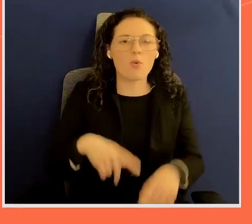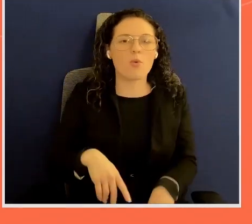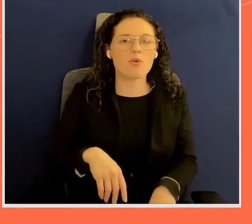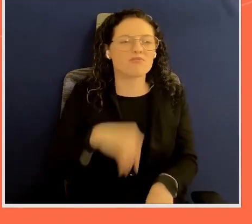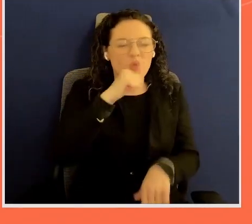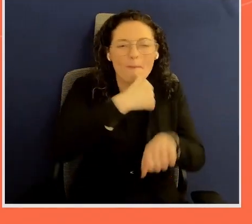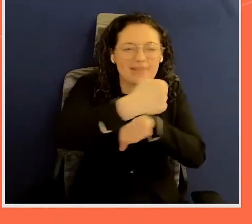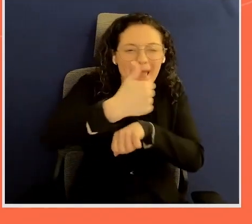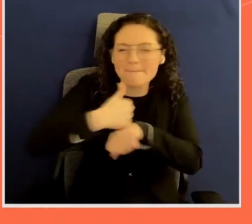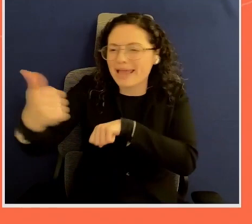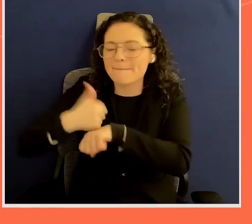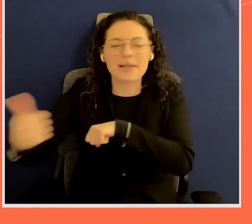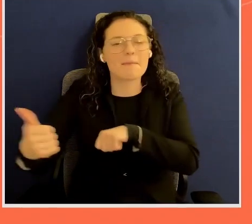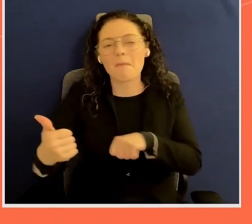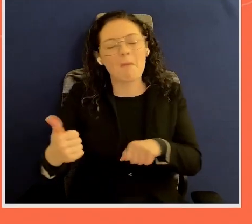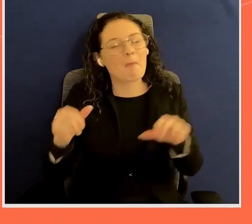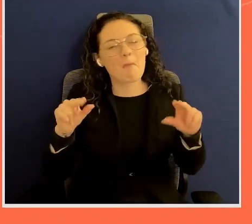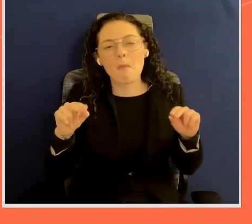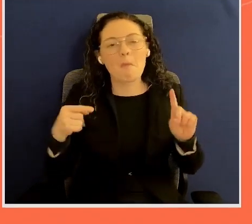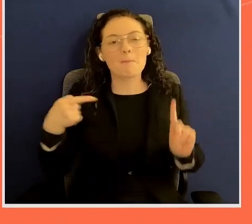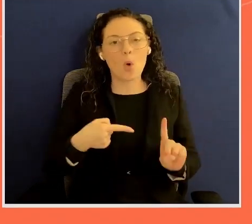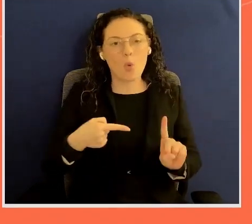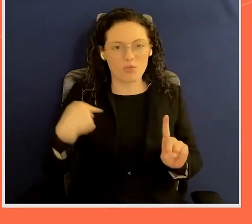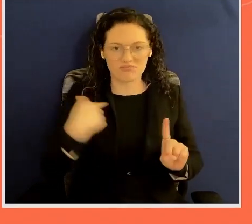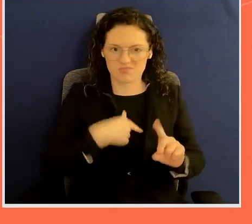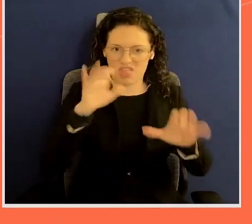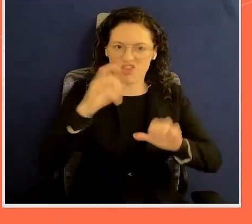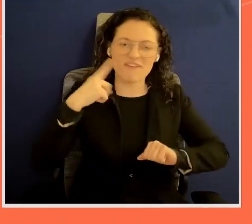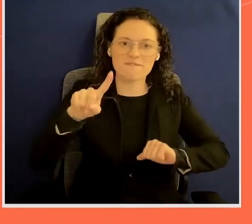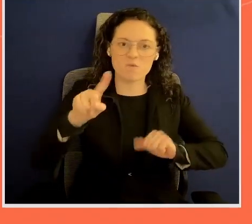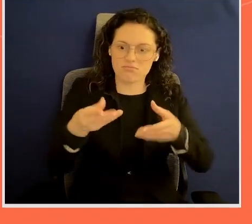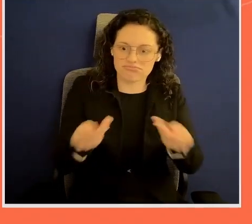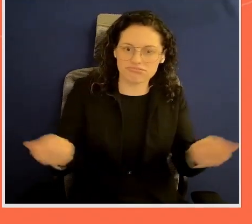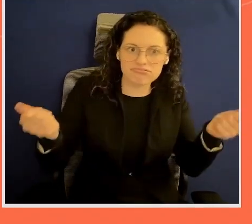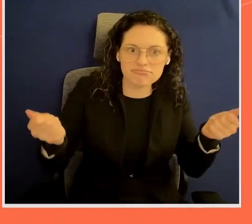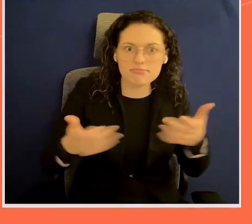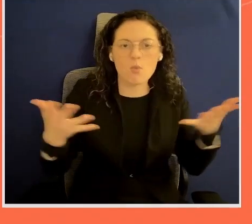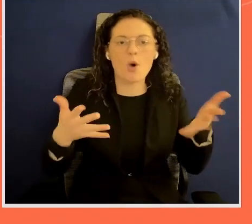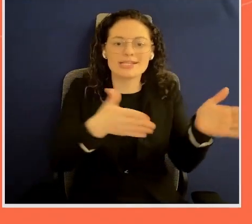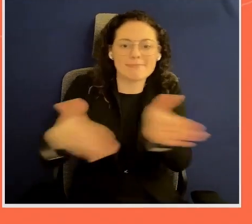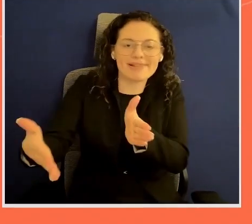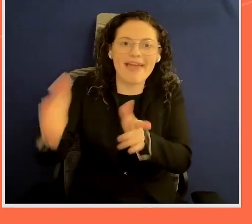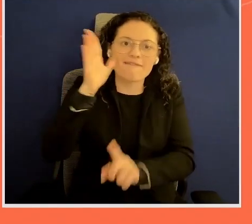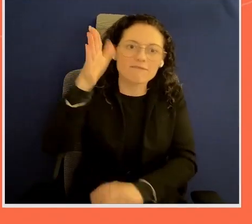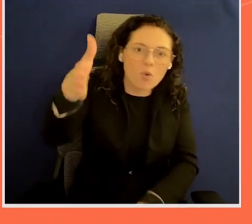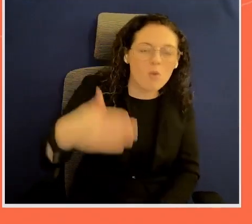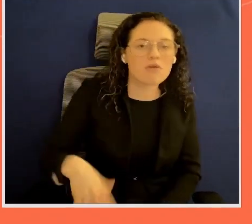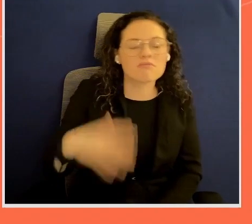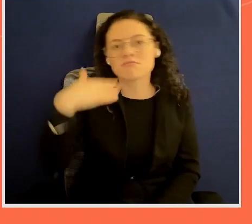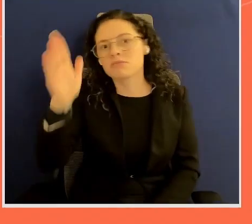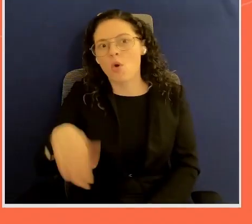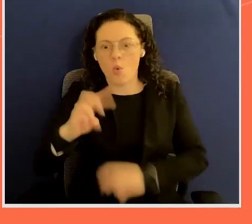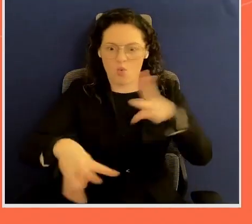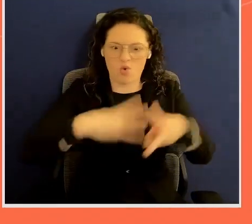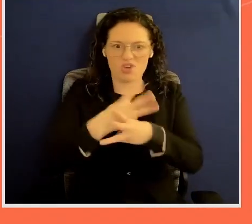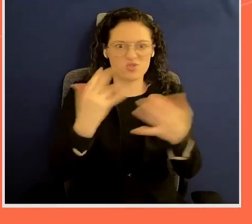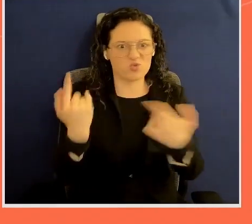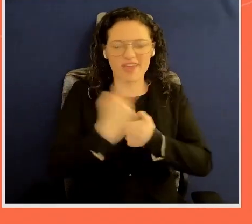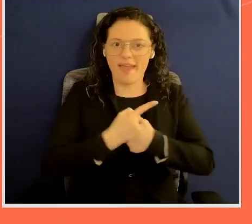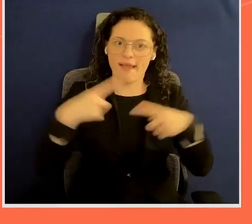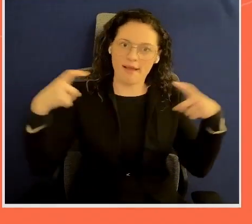flooded, roads were blocked, utilities were down. And we're just so fortunate this week that the storm passed north and didn't come through Palau. But that's